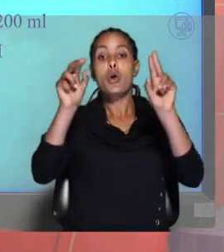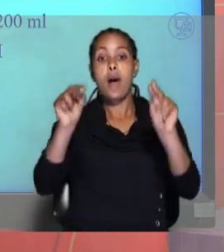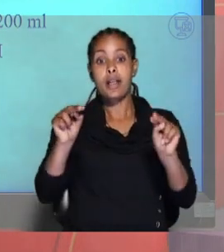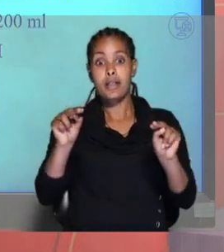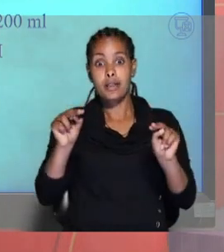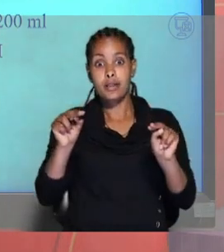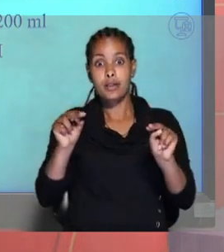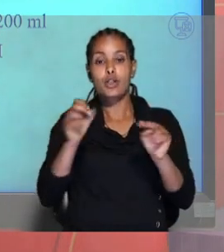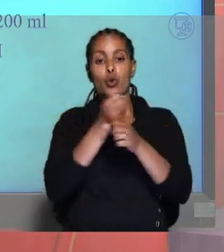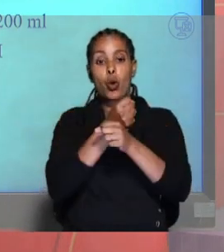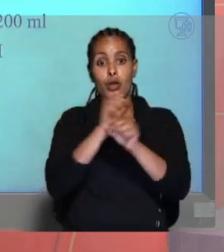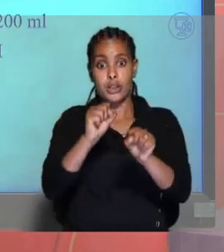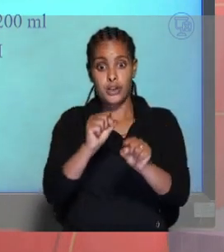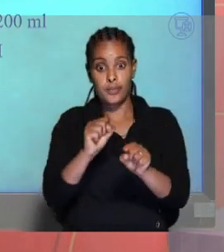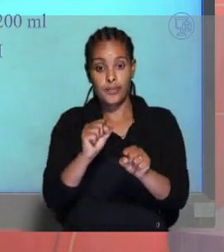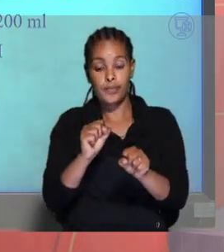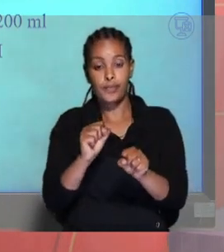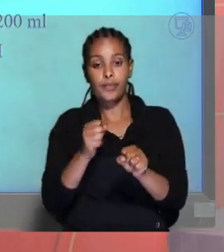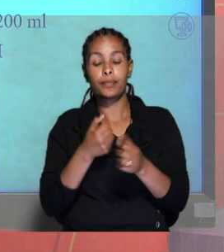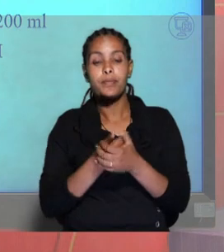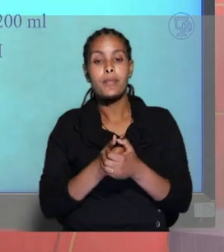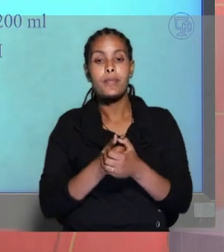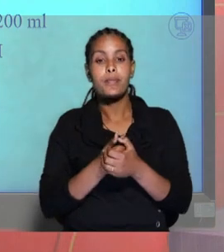Normality, solution.